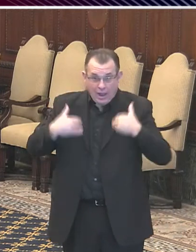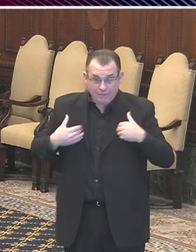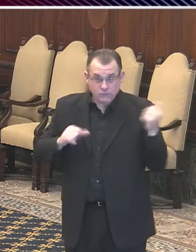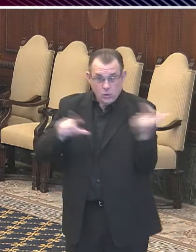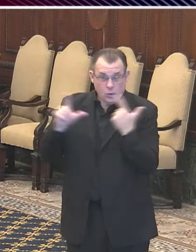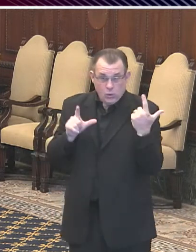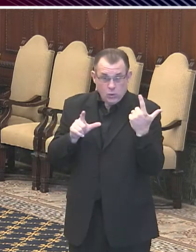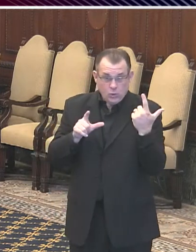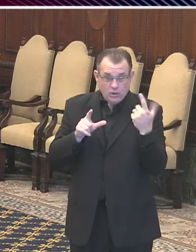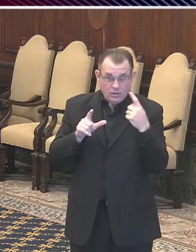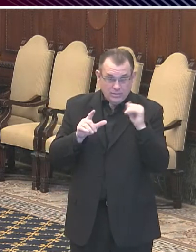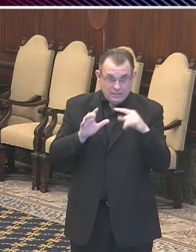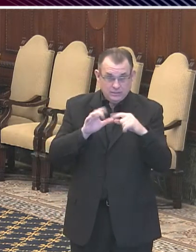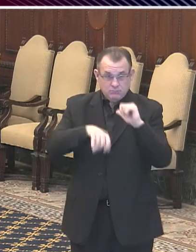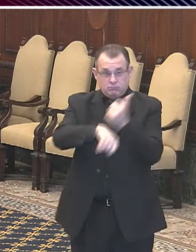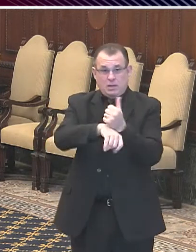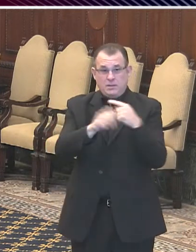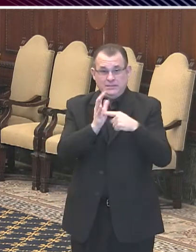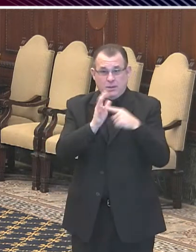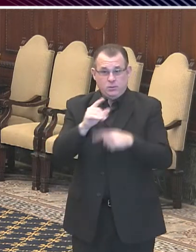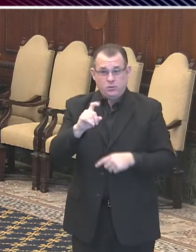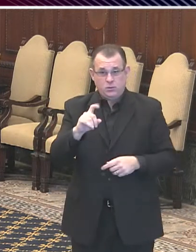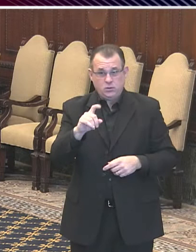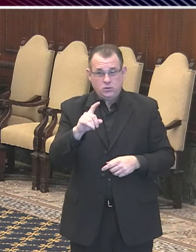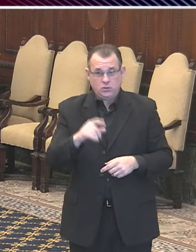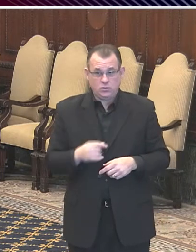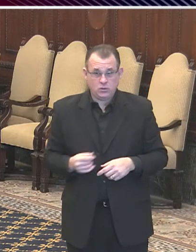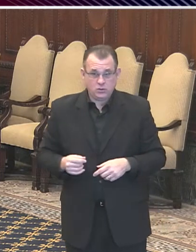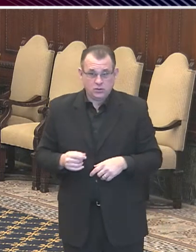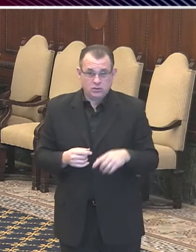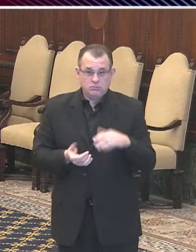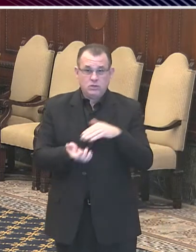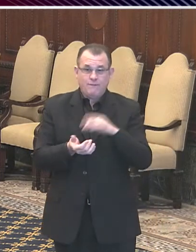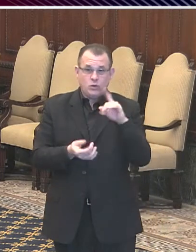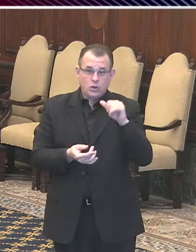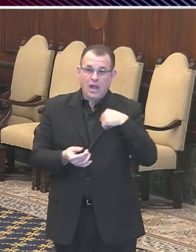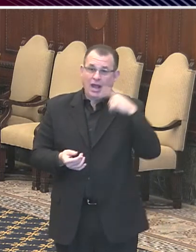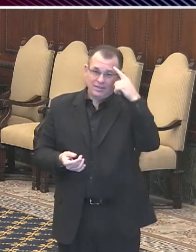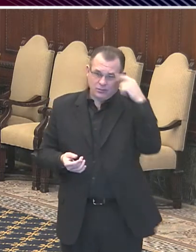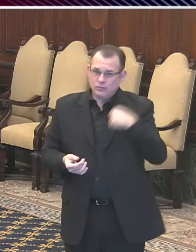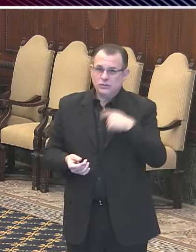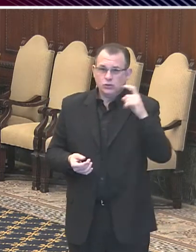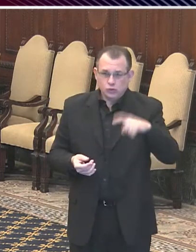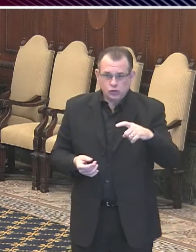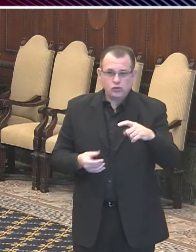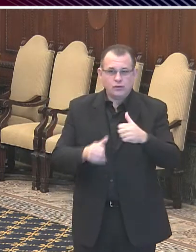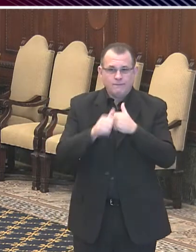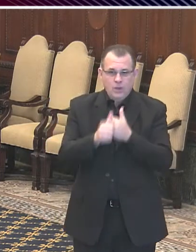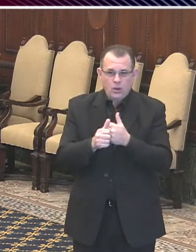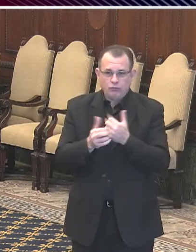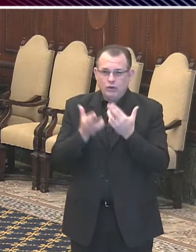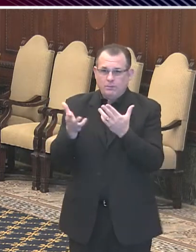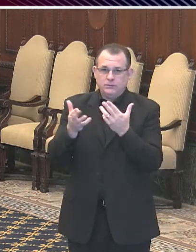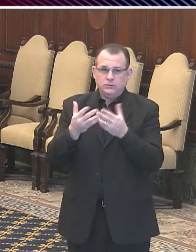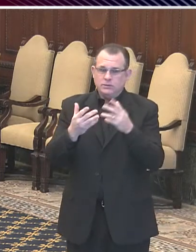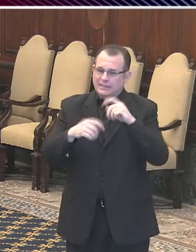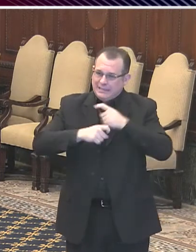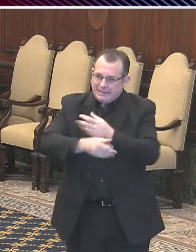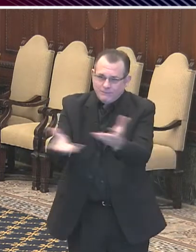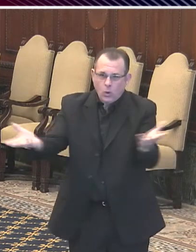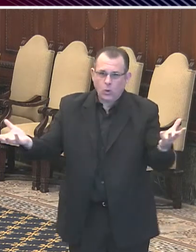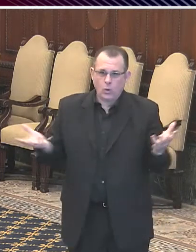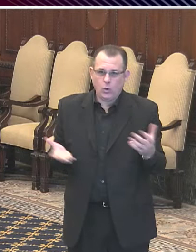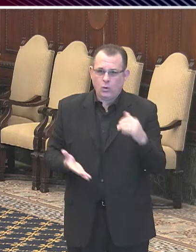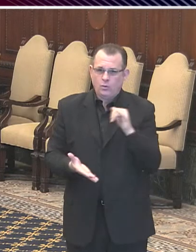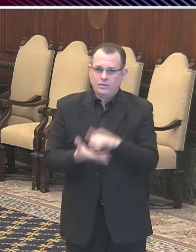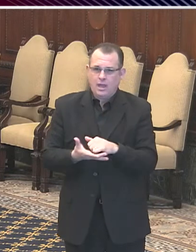example? I think public employees should follow the recommendations we're giving to everyone. And the recommendations we're giving everyone are those from the